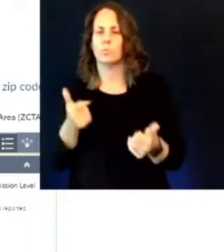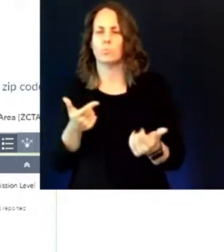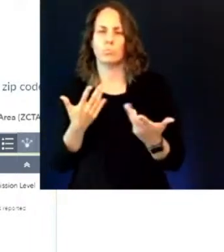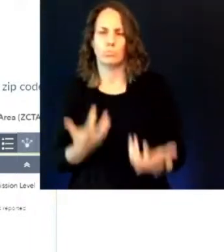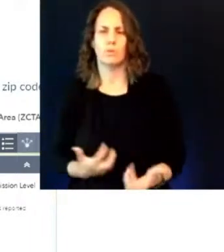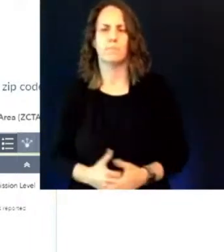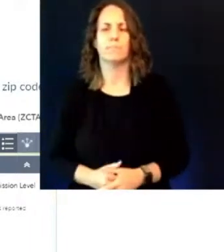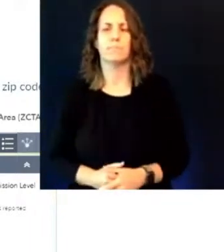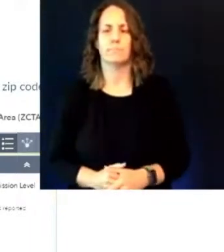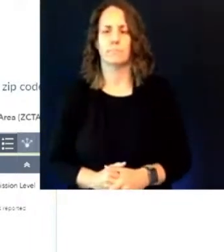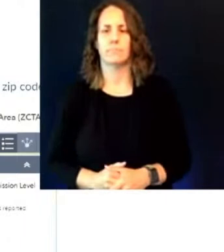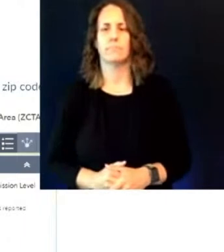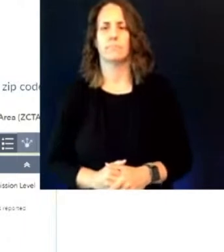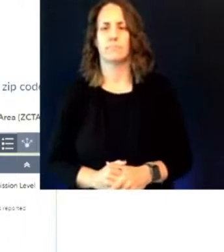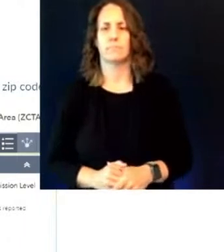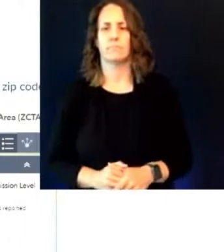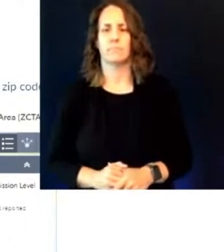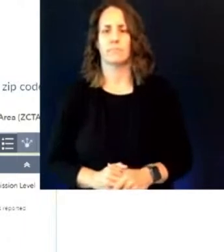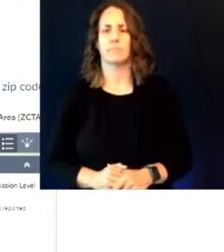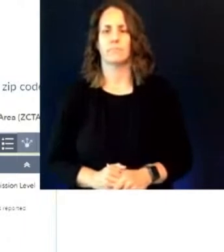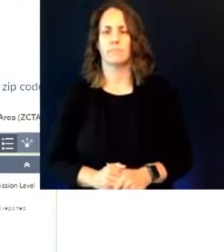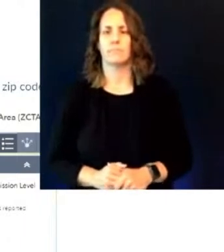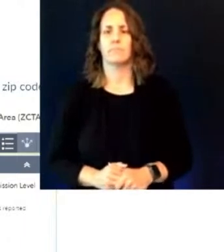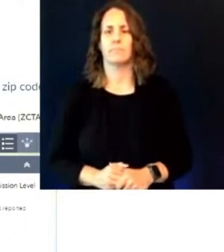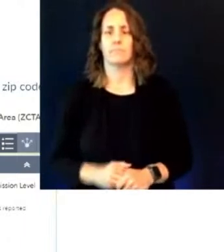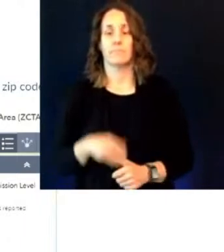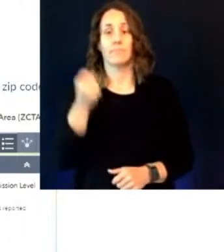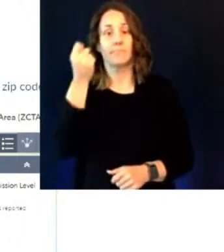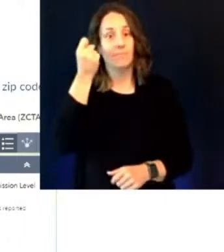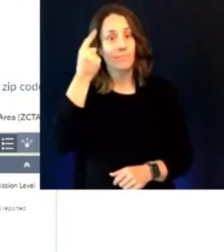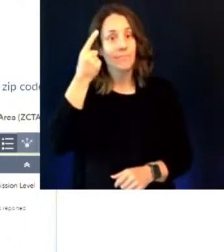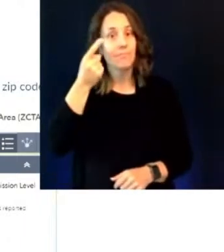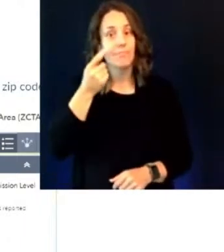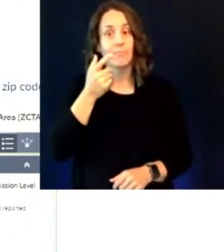of this map if you're looking for some different views of the data.